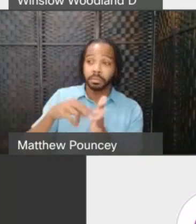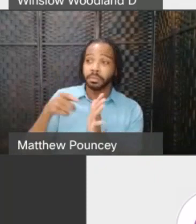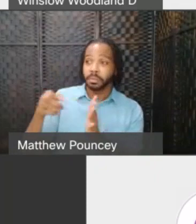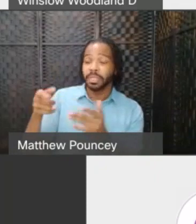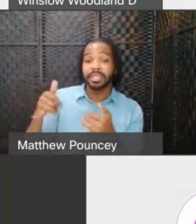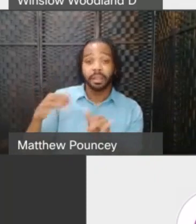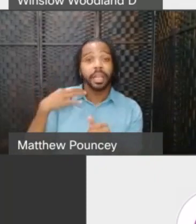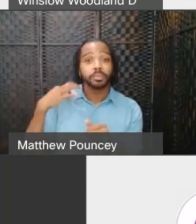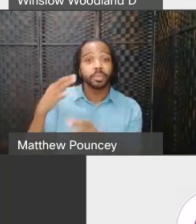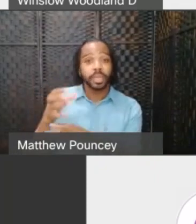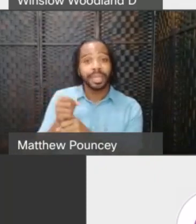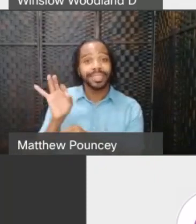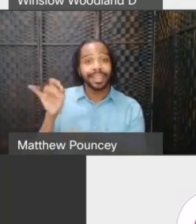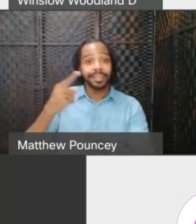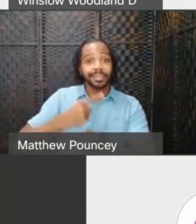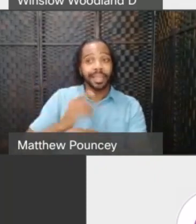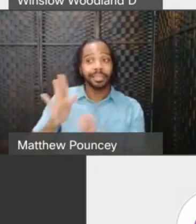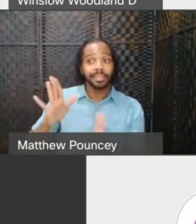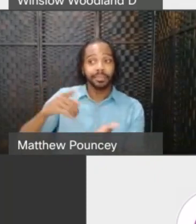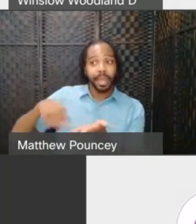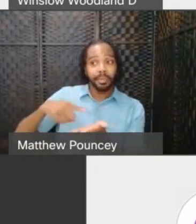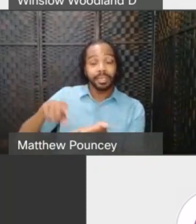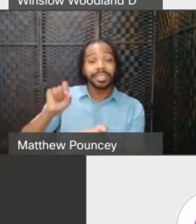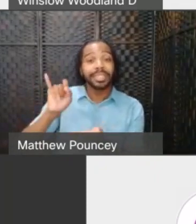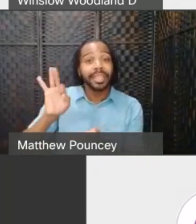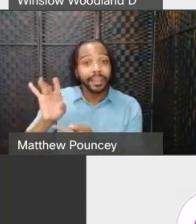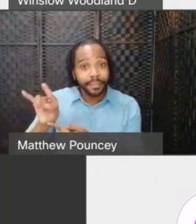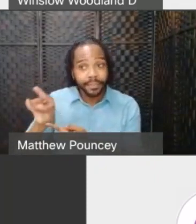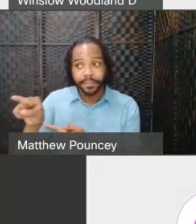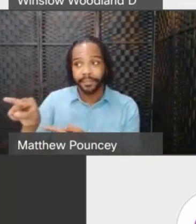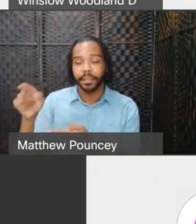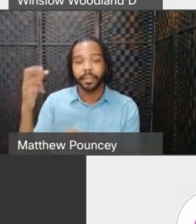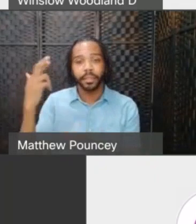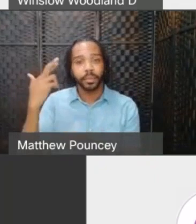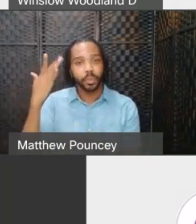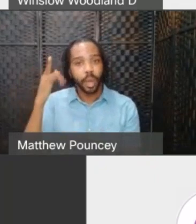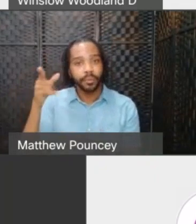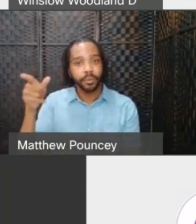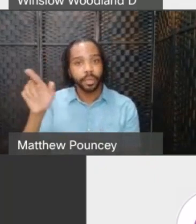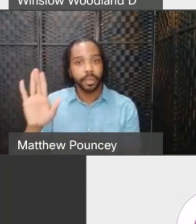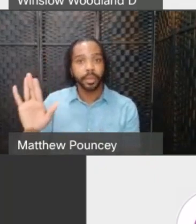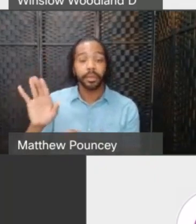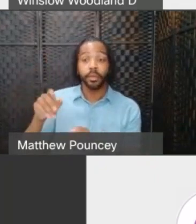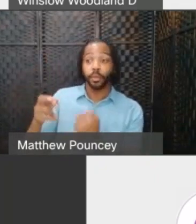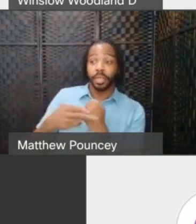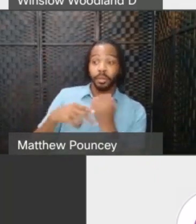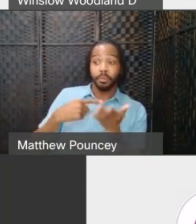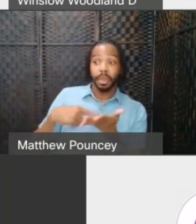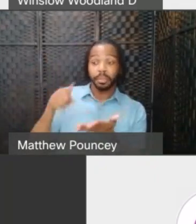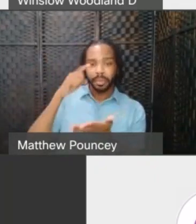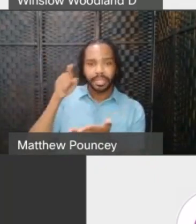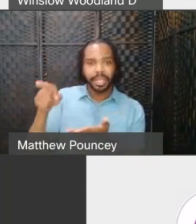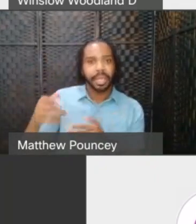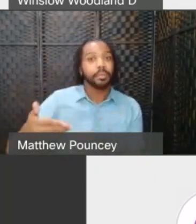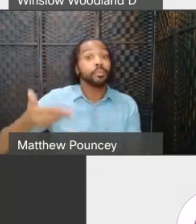90 days of retainer payments if it is that the reason for the retainer payment is that they had previously